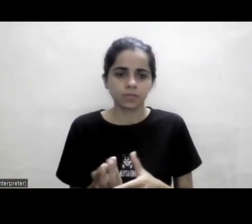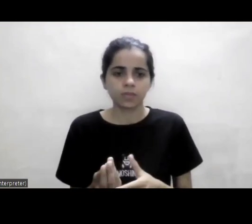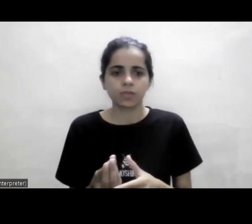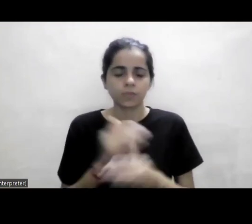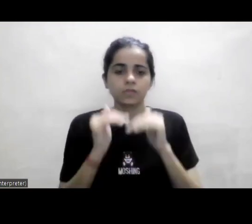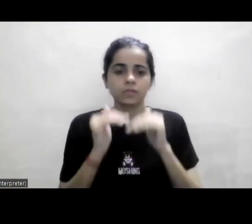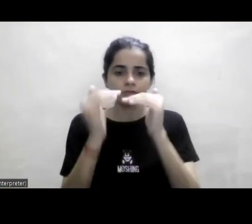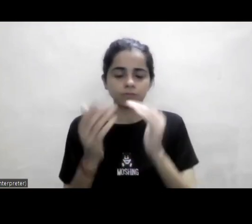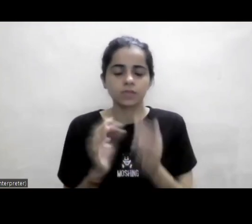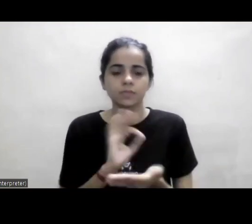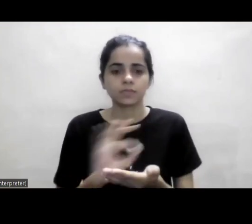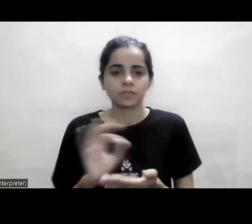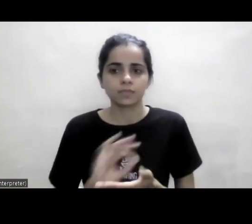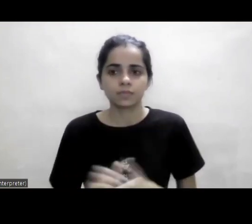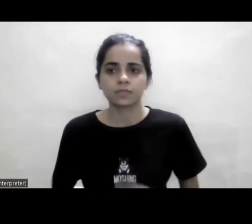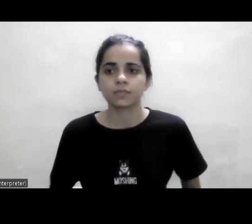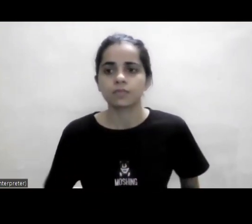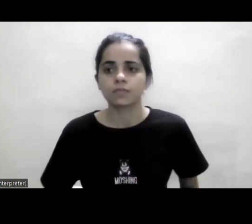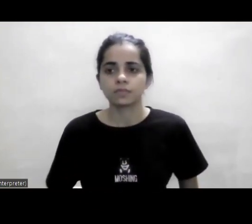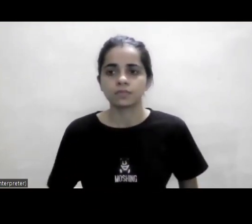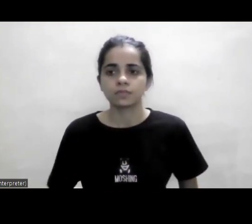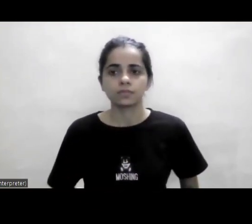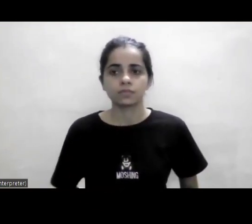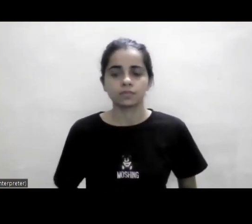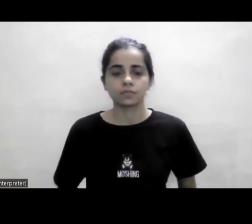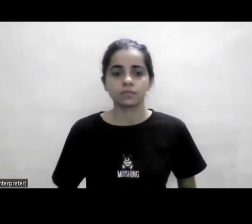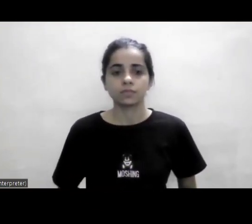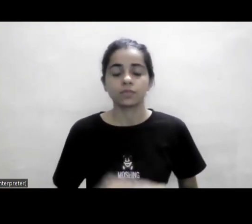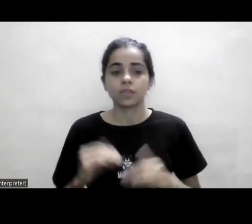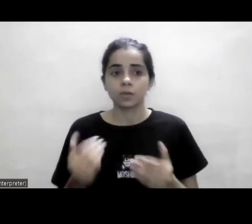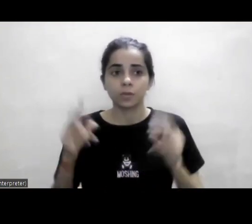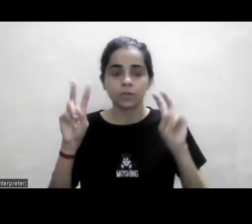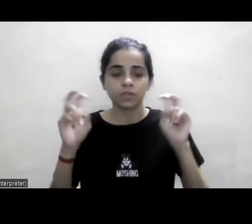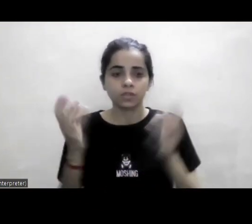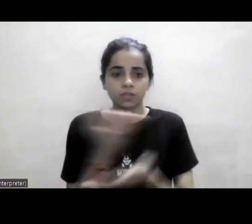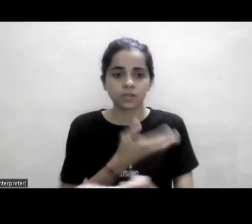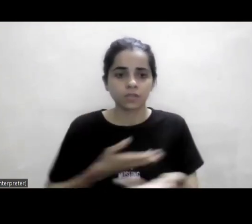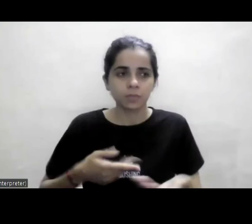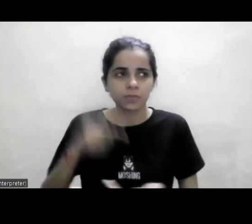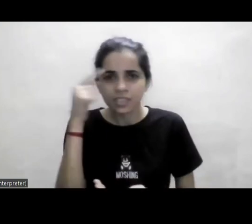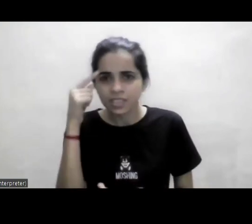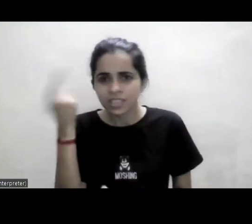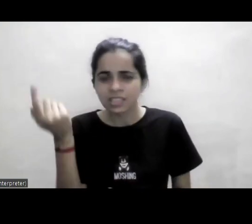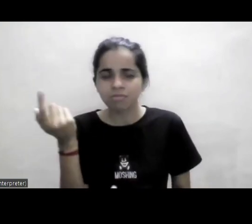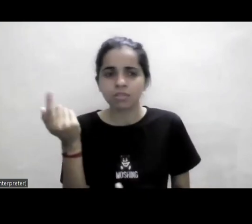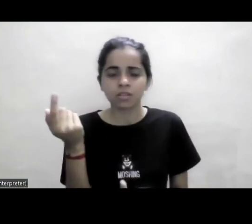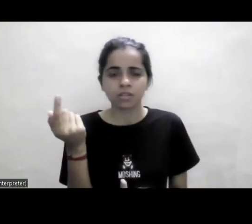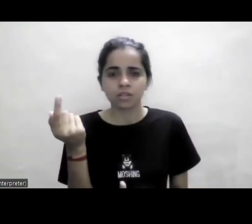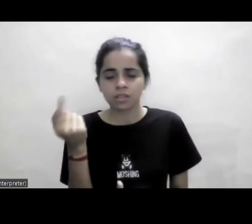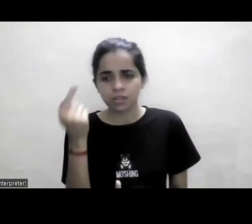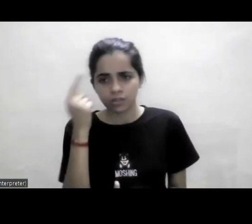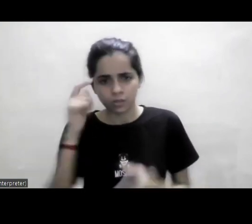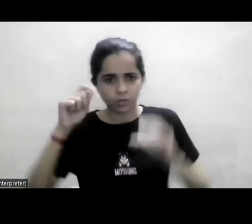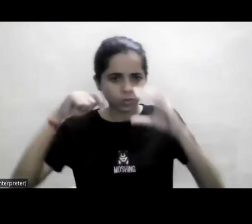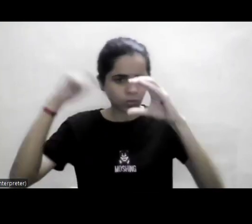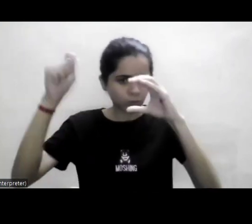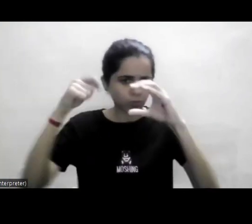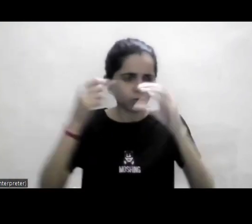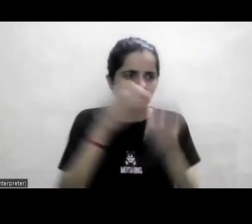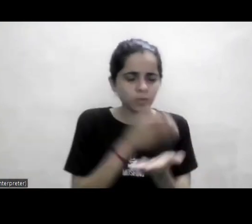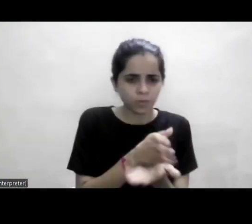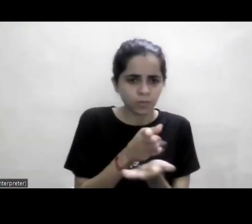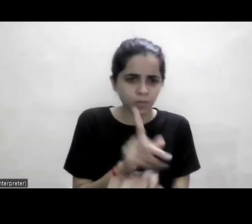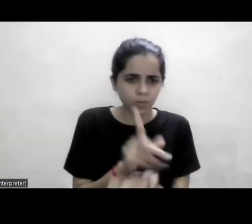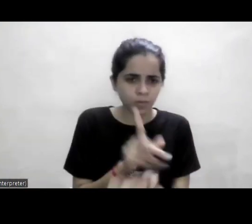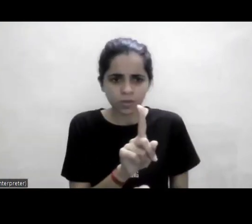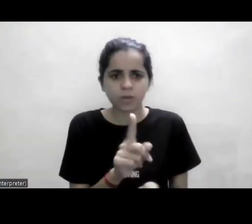anything else should be recommended, that would be great. So your discussion made me think of two movies, shows. One is from